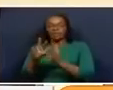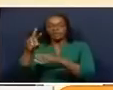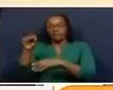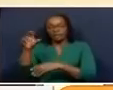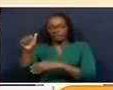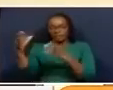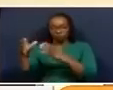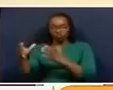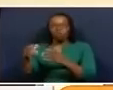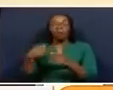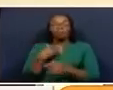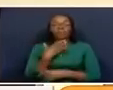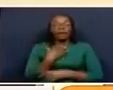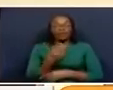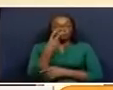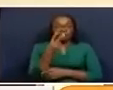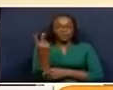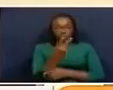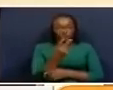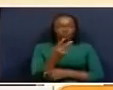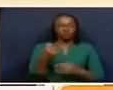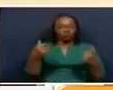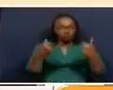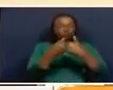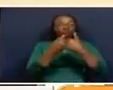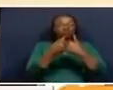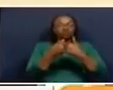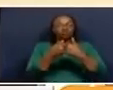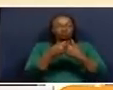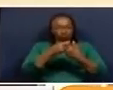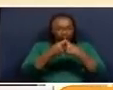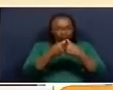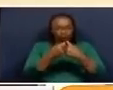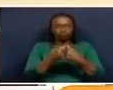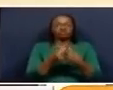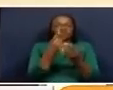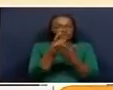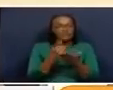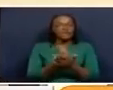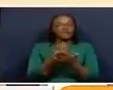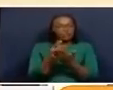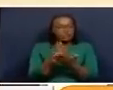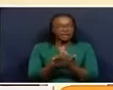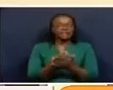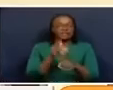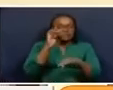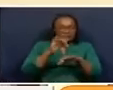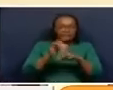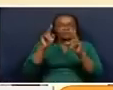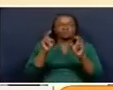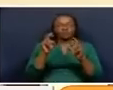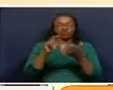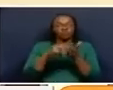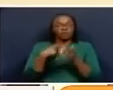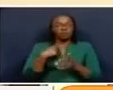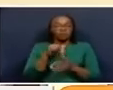these individuals head to head, adverting to critical issues. So I don't agree with